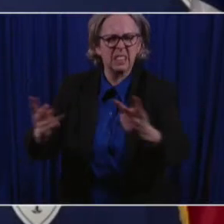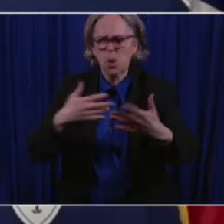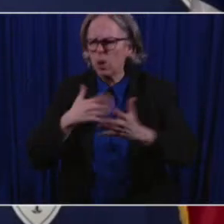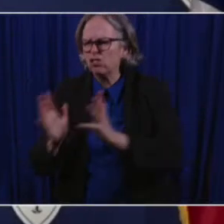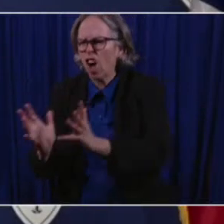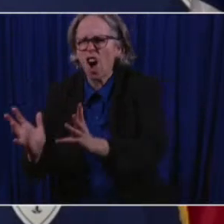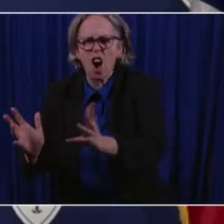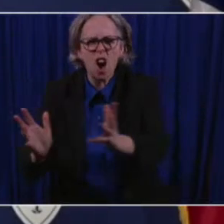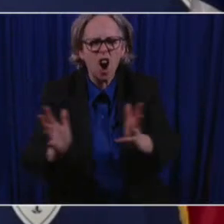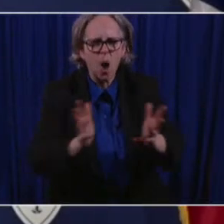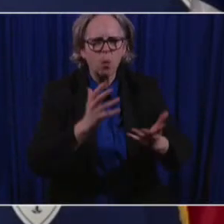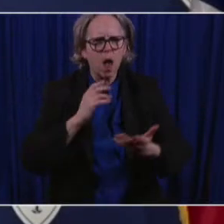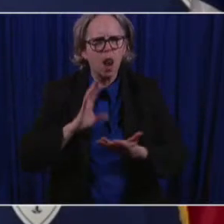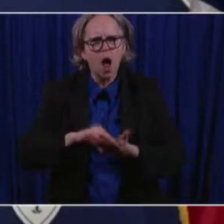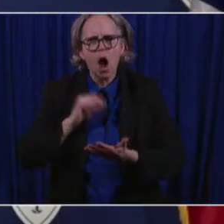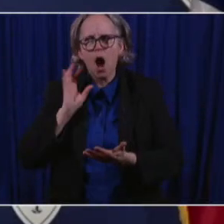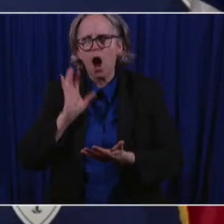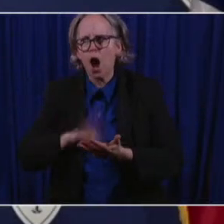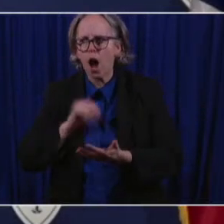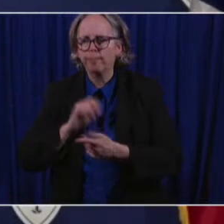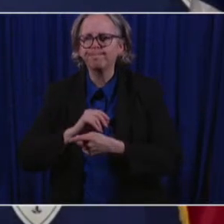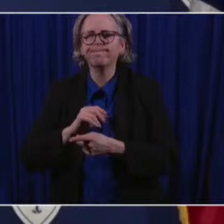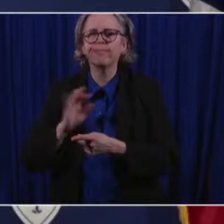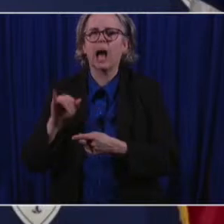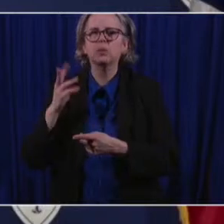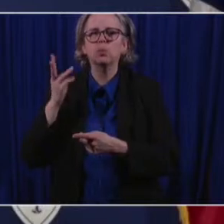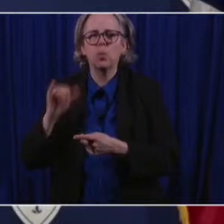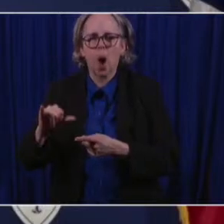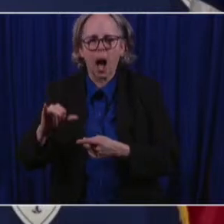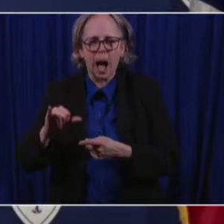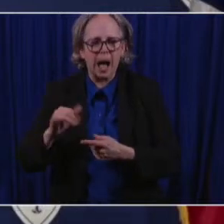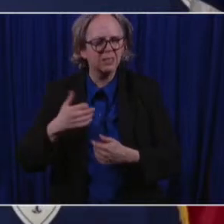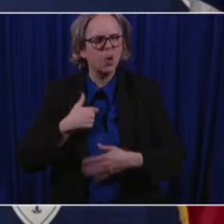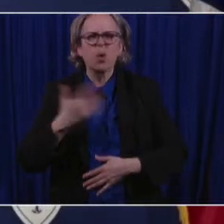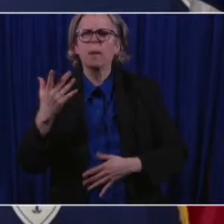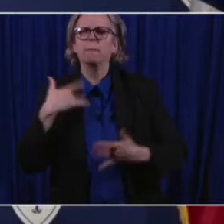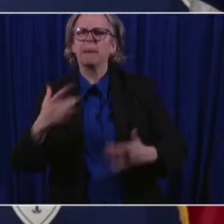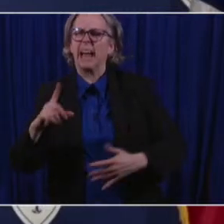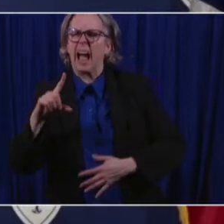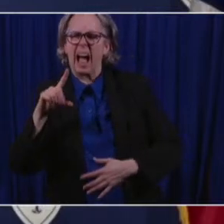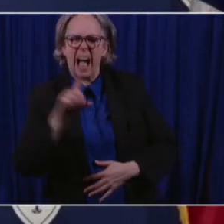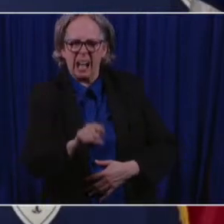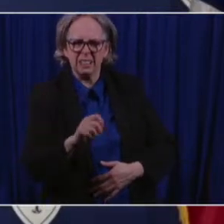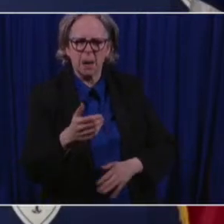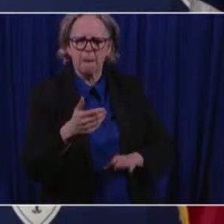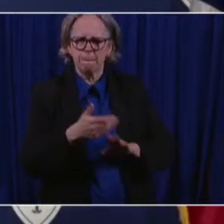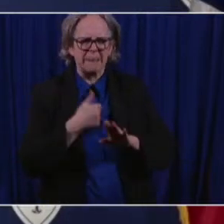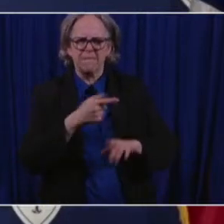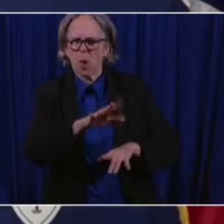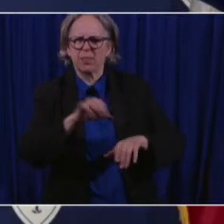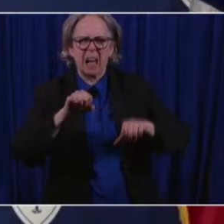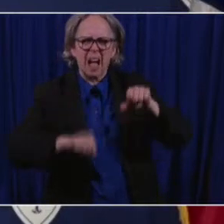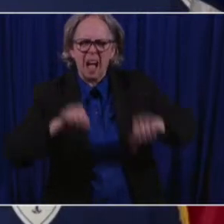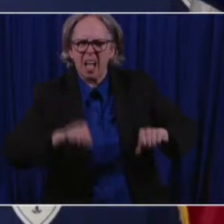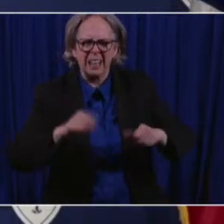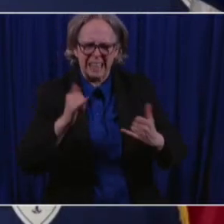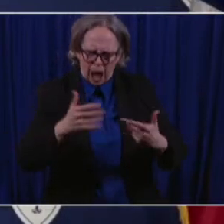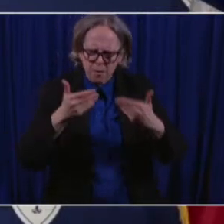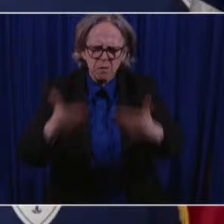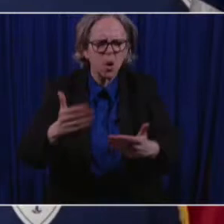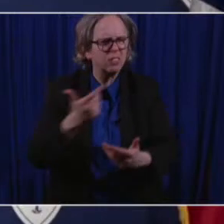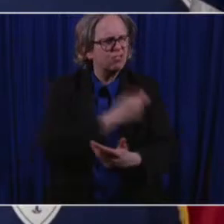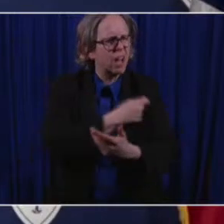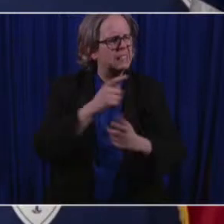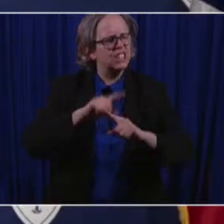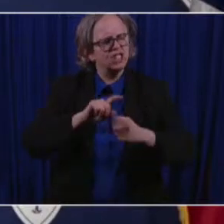know, I always ask, did you have a hesitancy? And you're getting vaccinated now. I might see somebody who's older and they're just now getting vaccinated. And